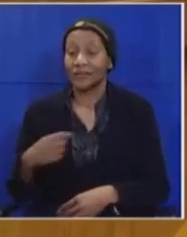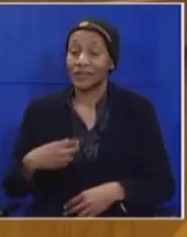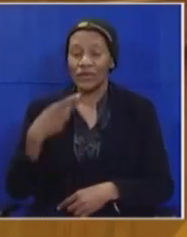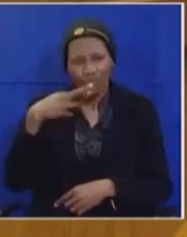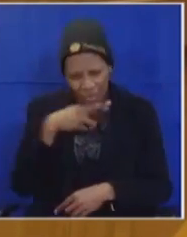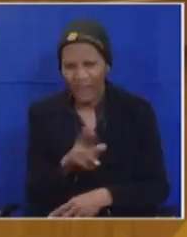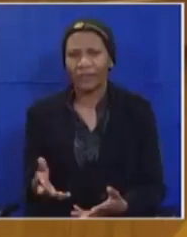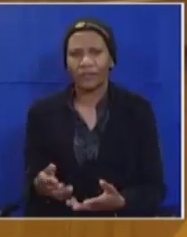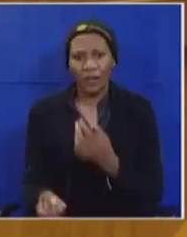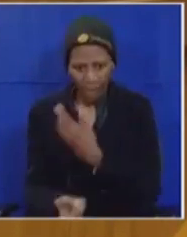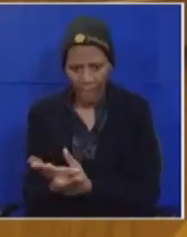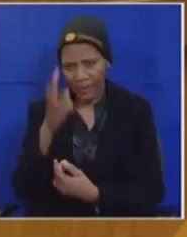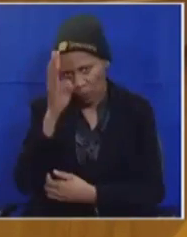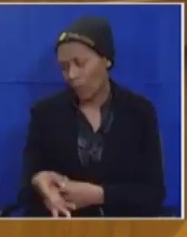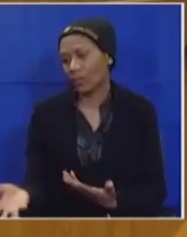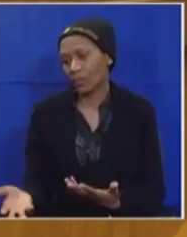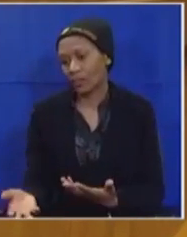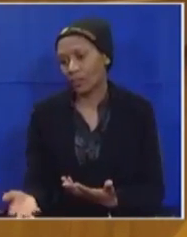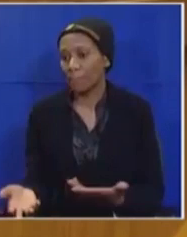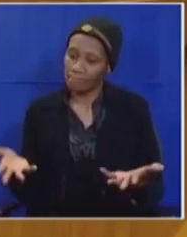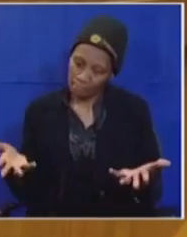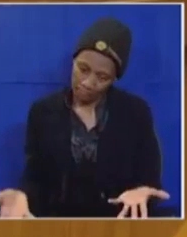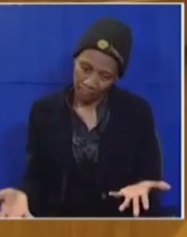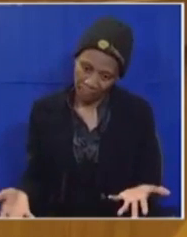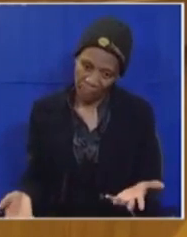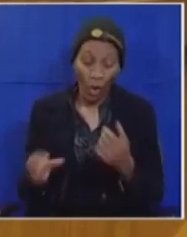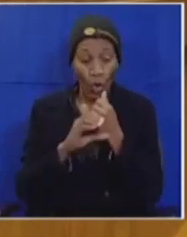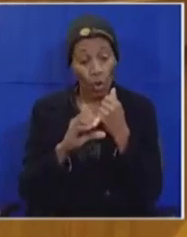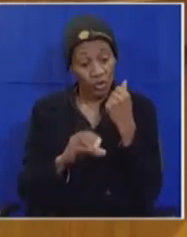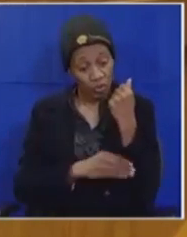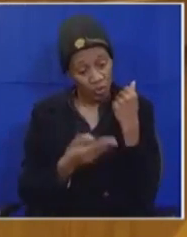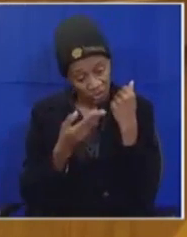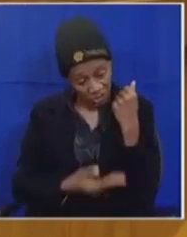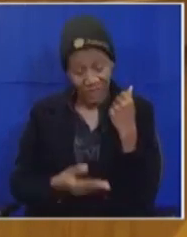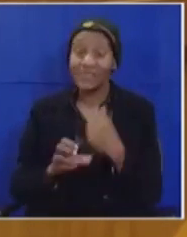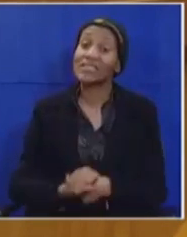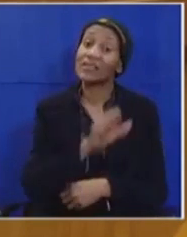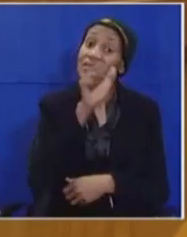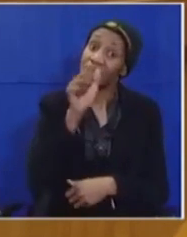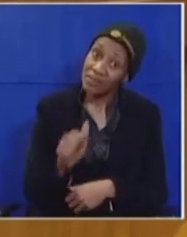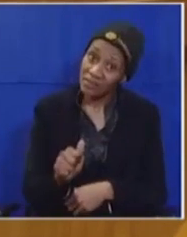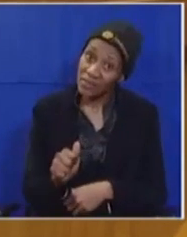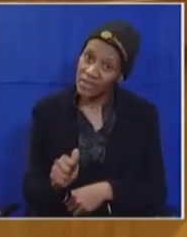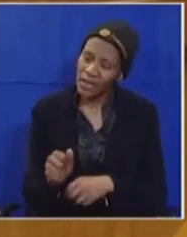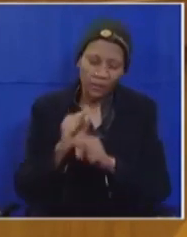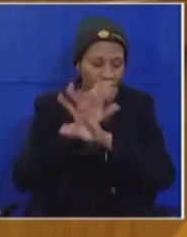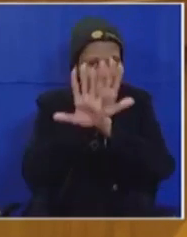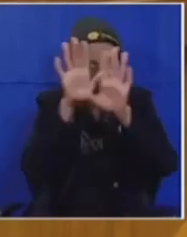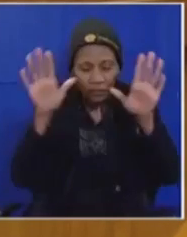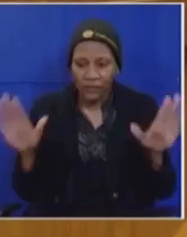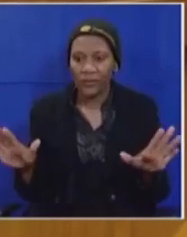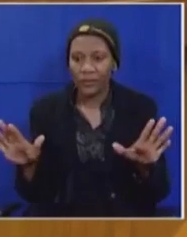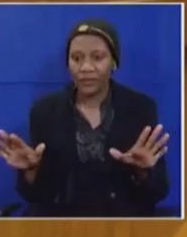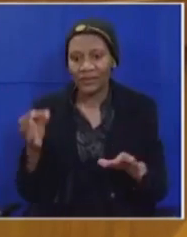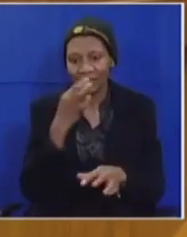reality that exists, and this is what the Constitution of our country does implicitly enable us